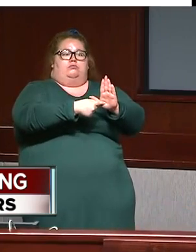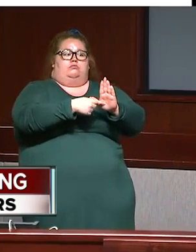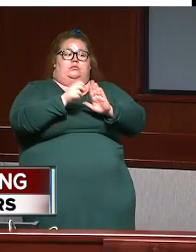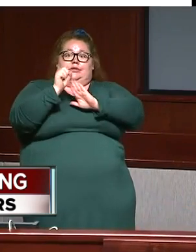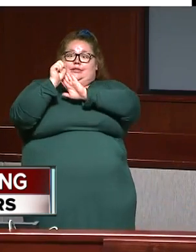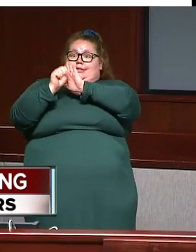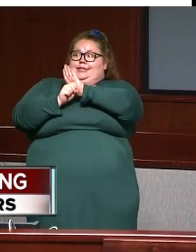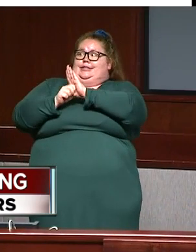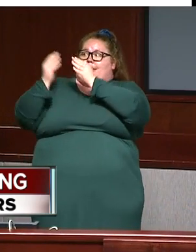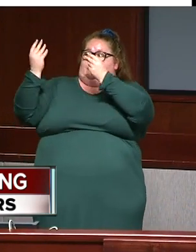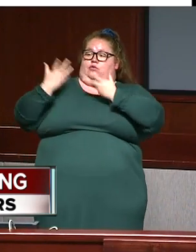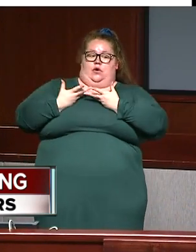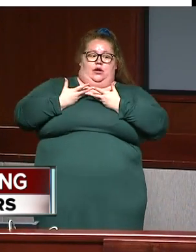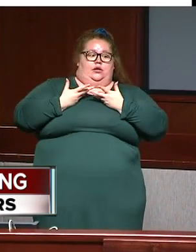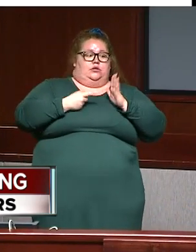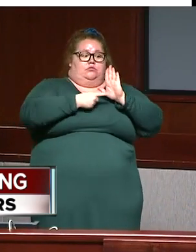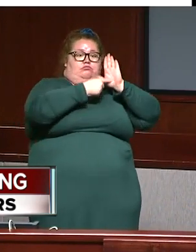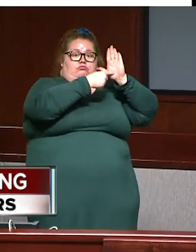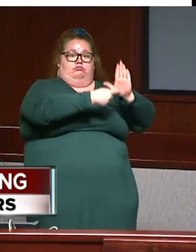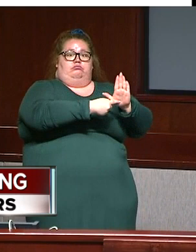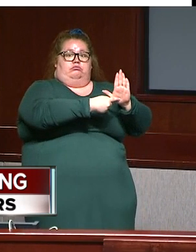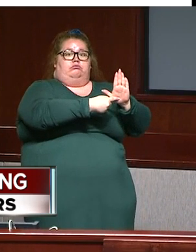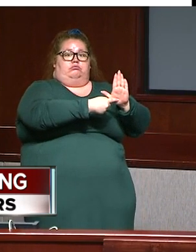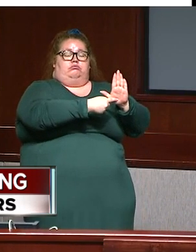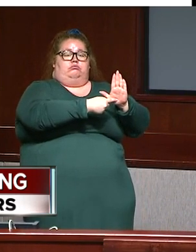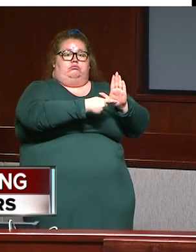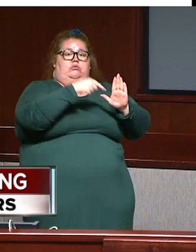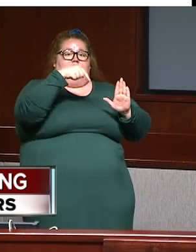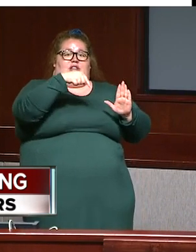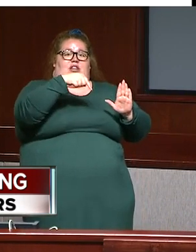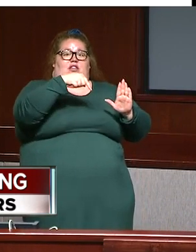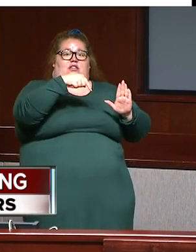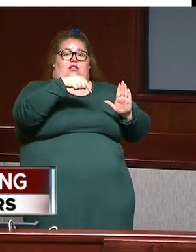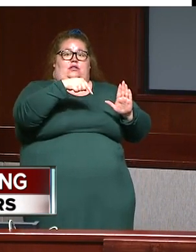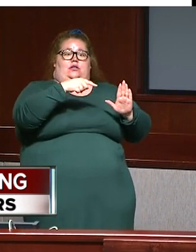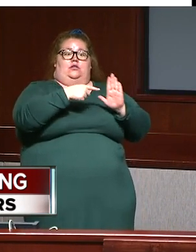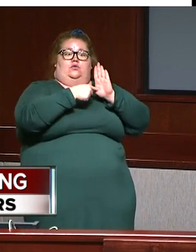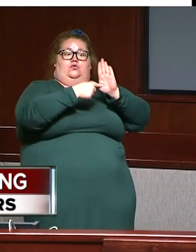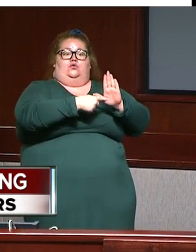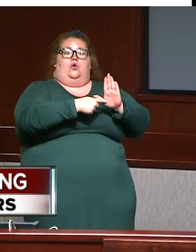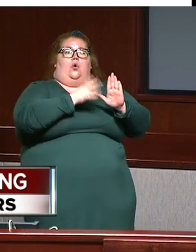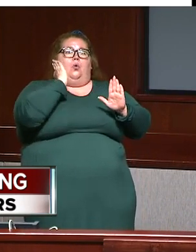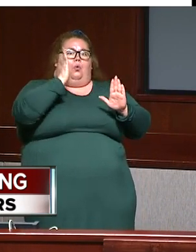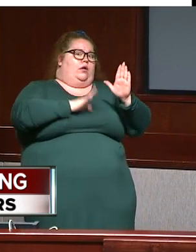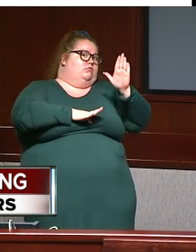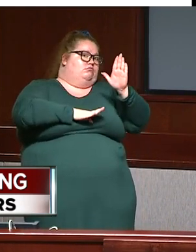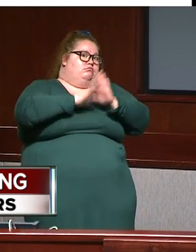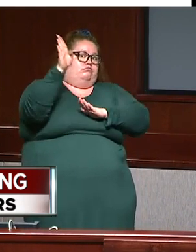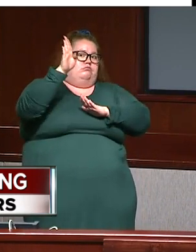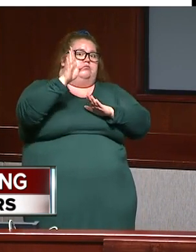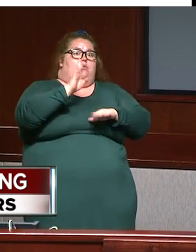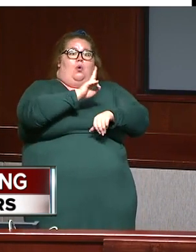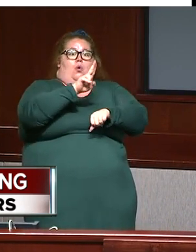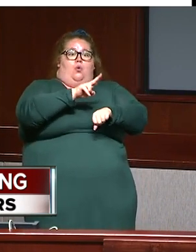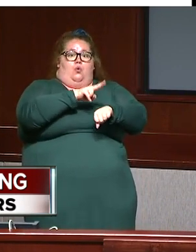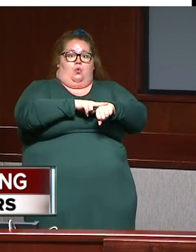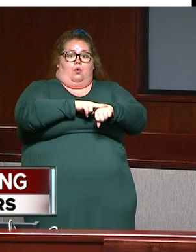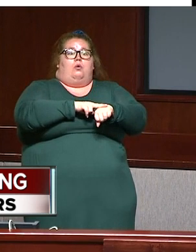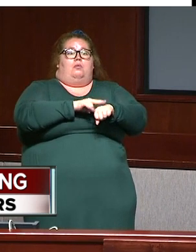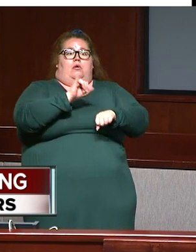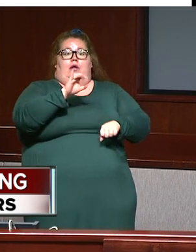And that model shows that we will exceed our normal ICU